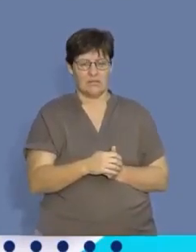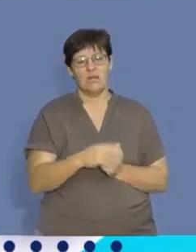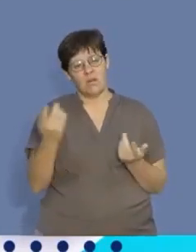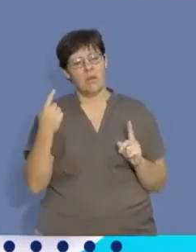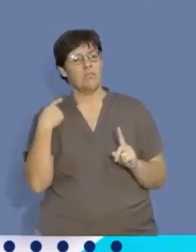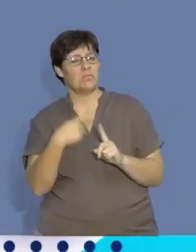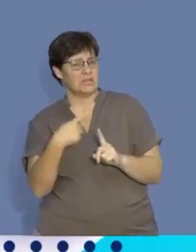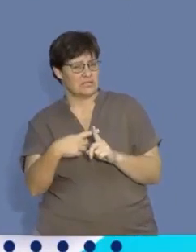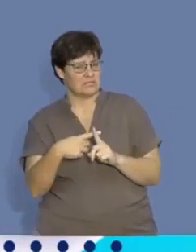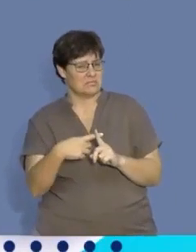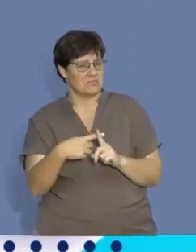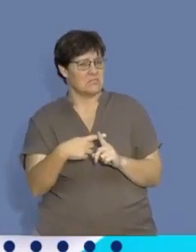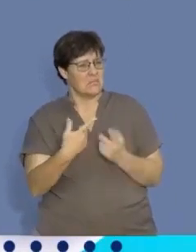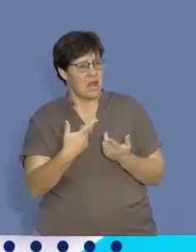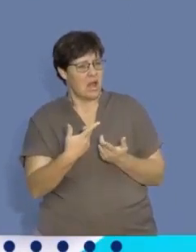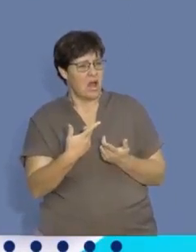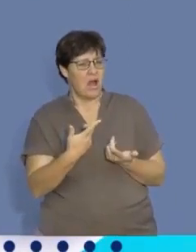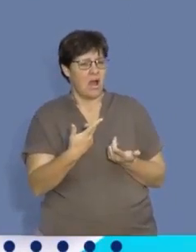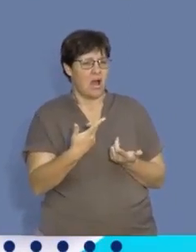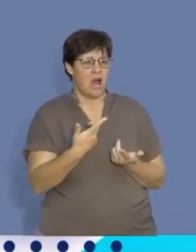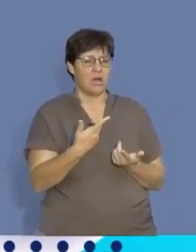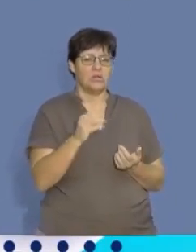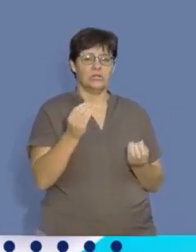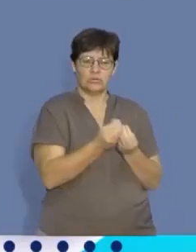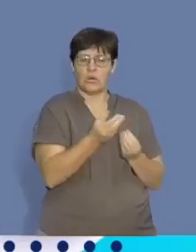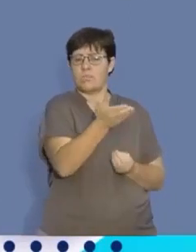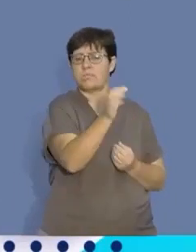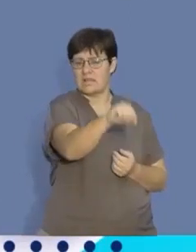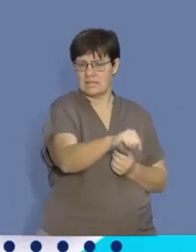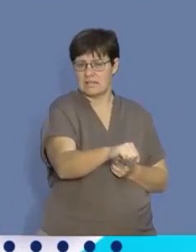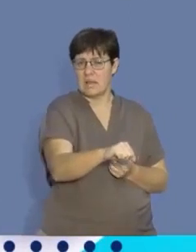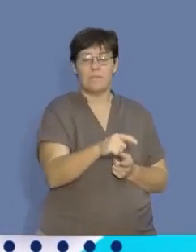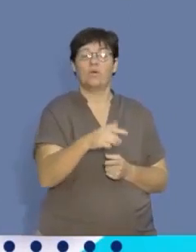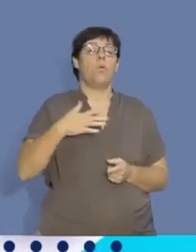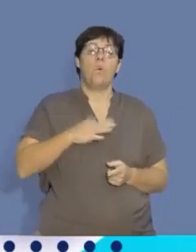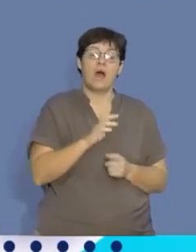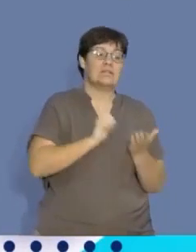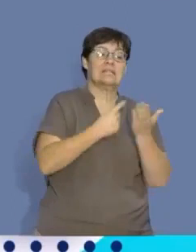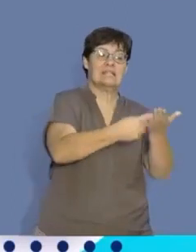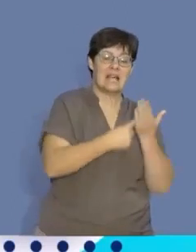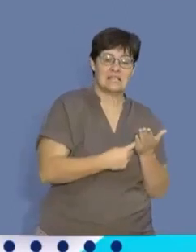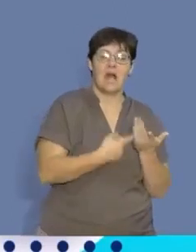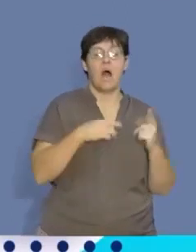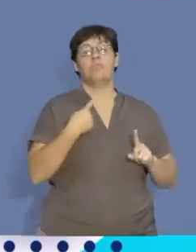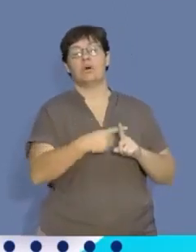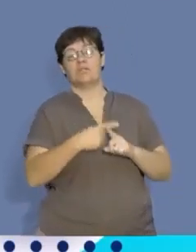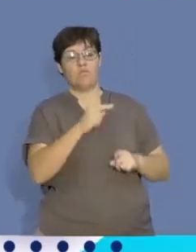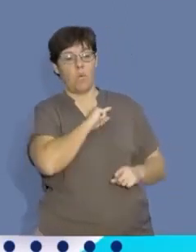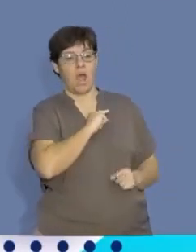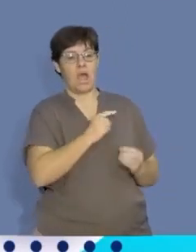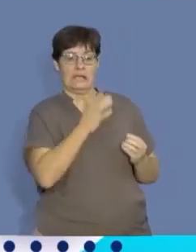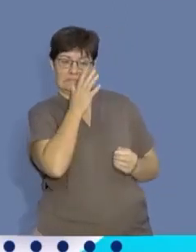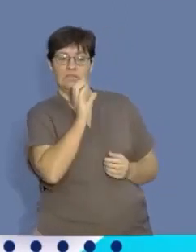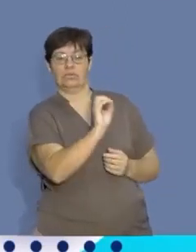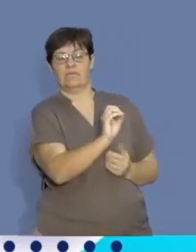yes. Right, are there advantages of having too much of stock in hand? They are, but the question doesn't want us to talk about